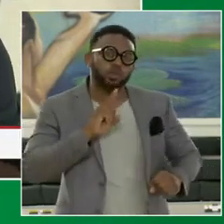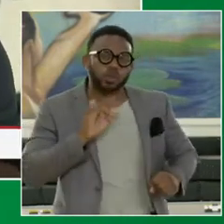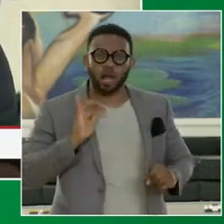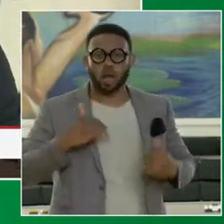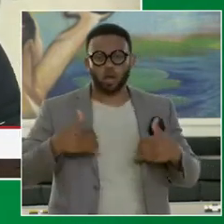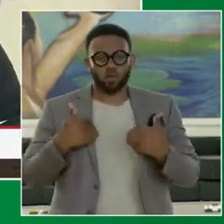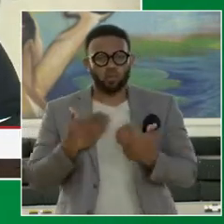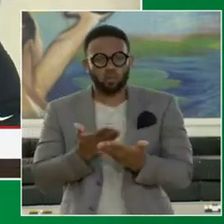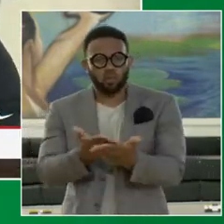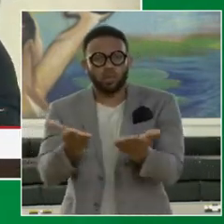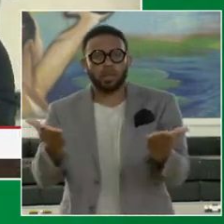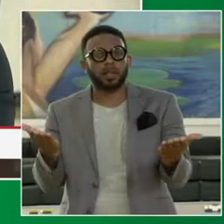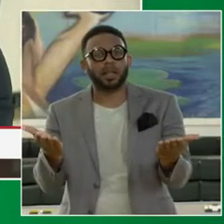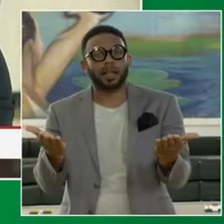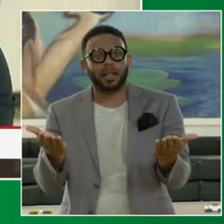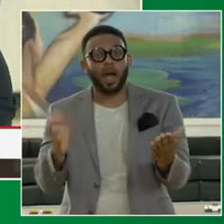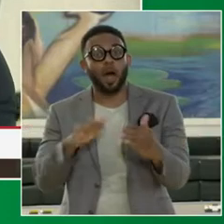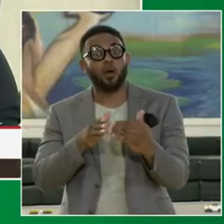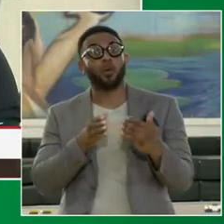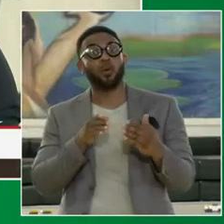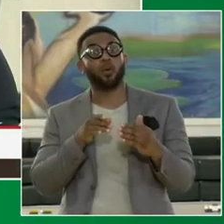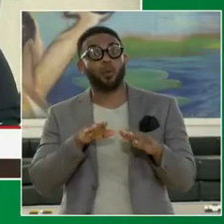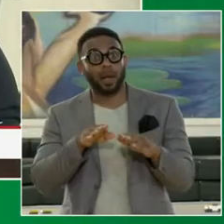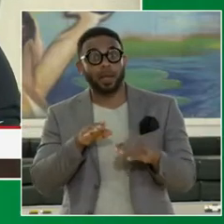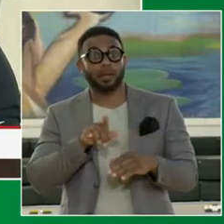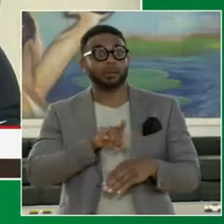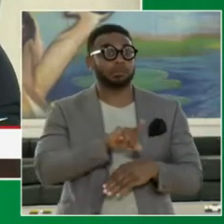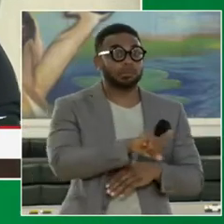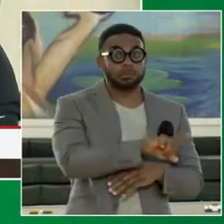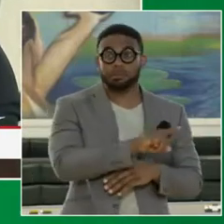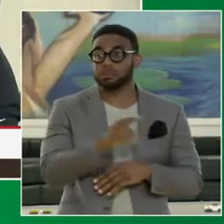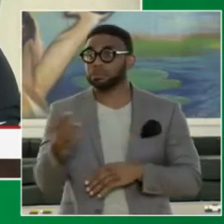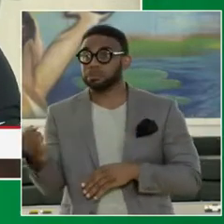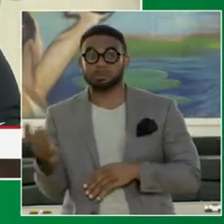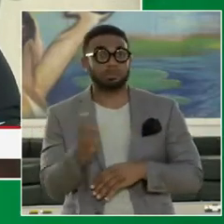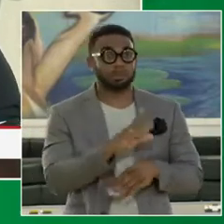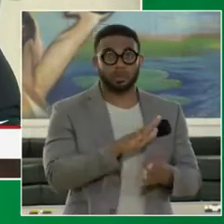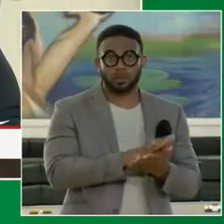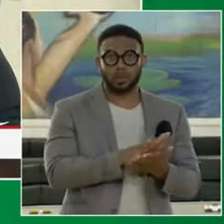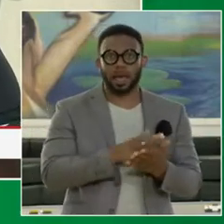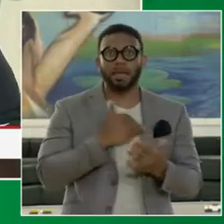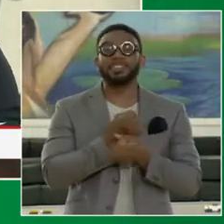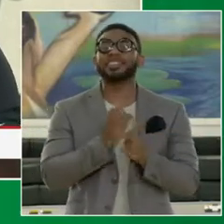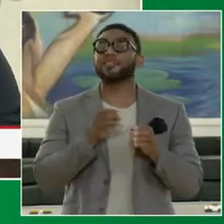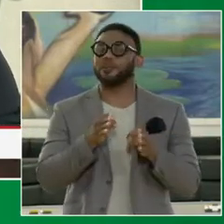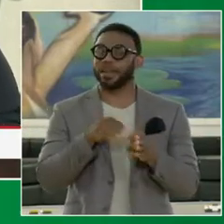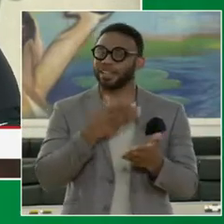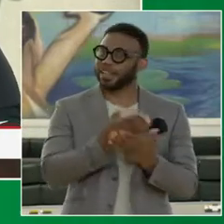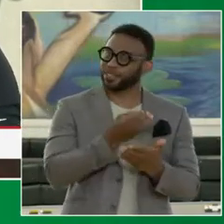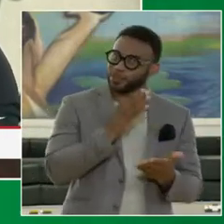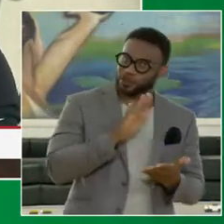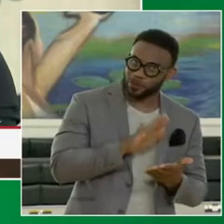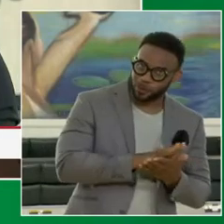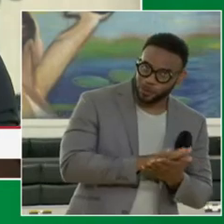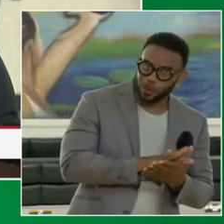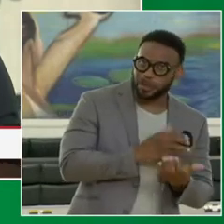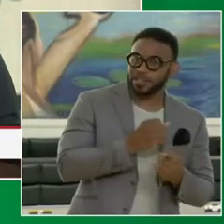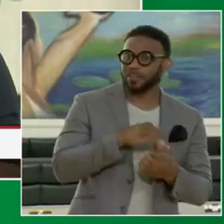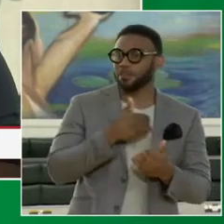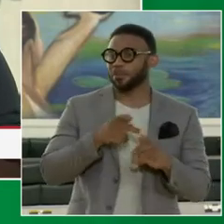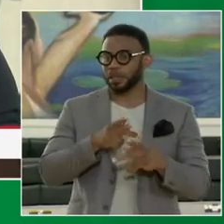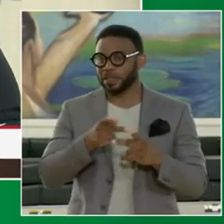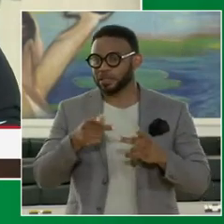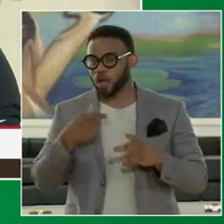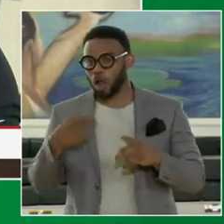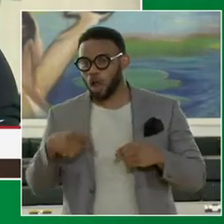our youth, as they're on their way to and from school, have a safe way to get to school. They have safe places